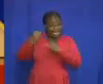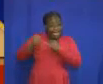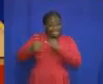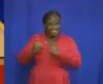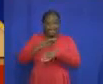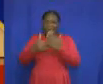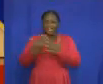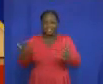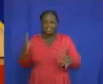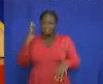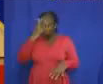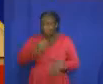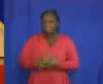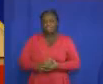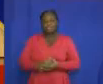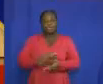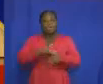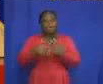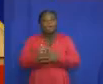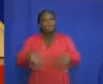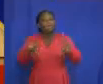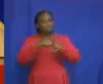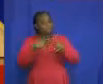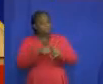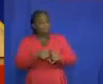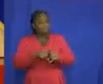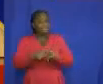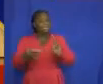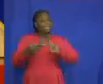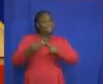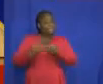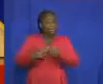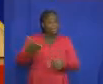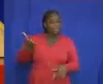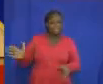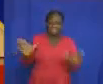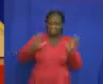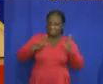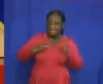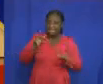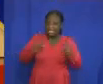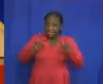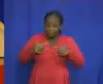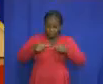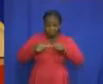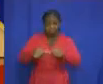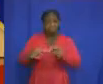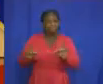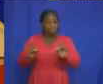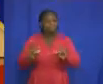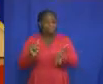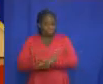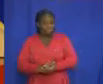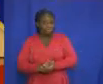goal of 0 active cases is in sight if we remain vigilant and steadfast.